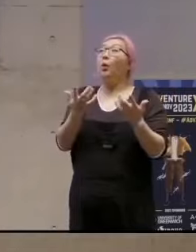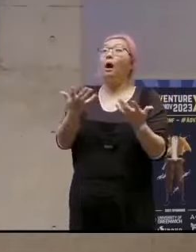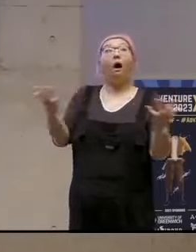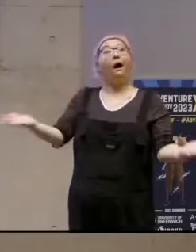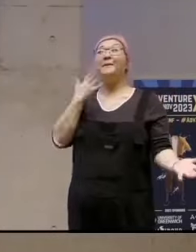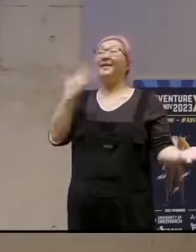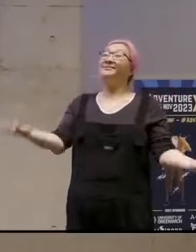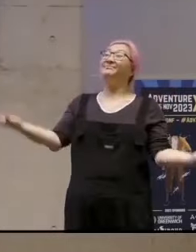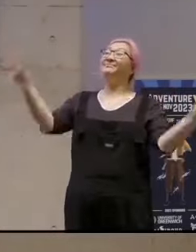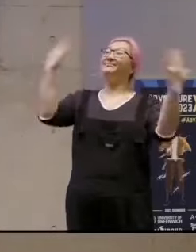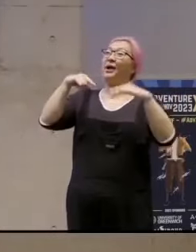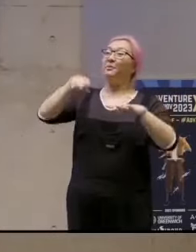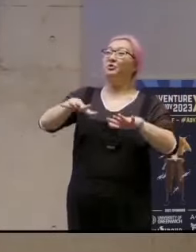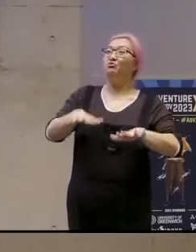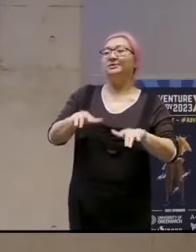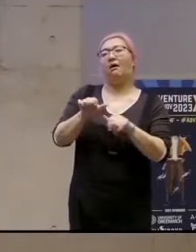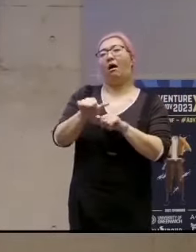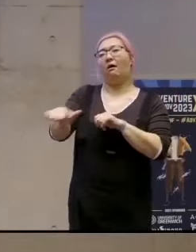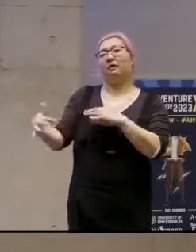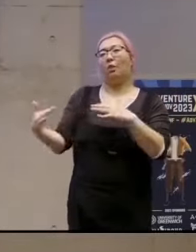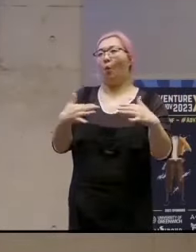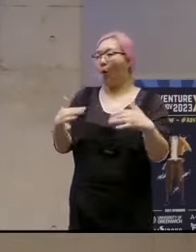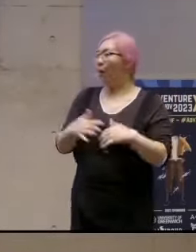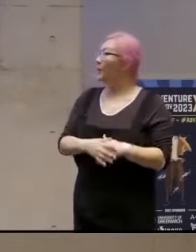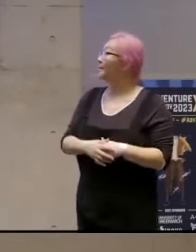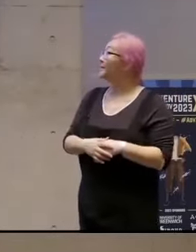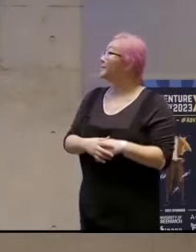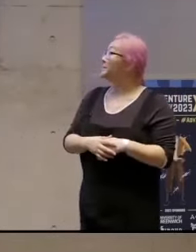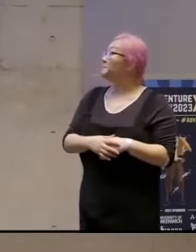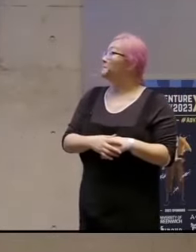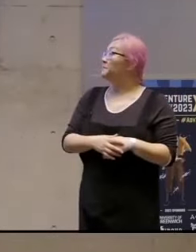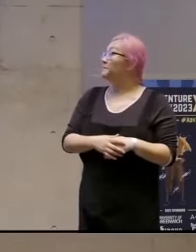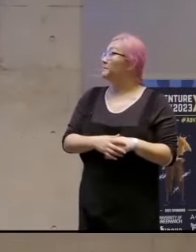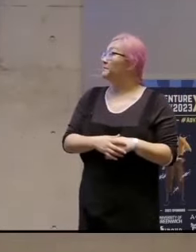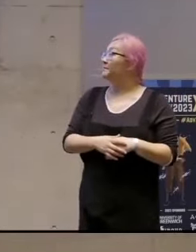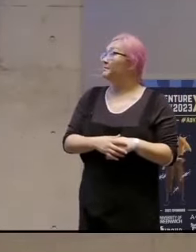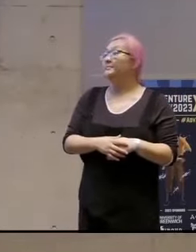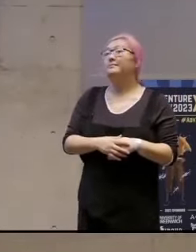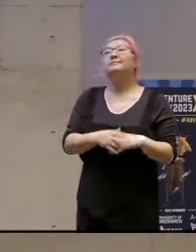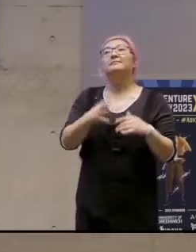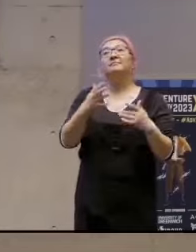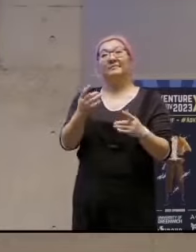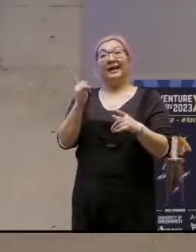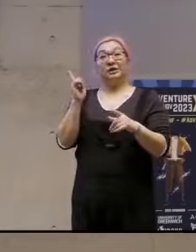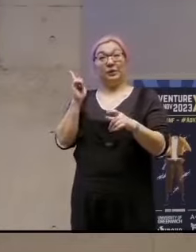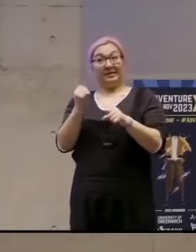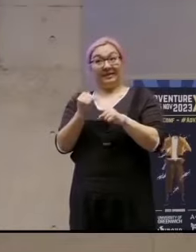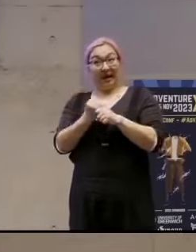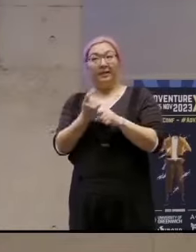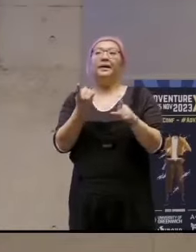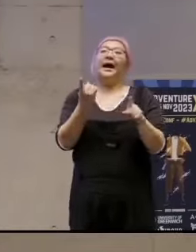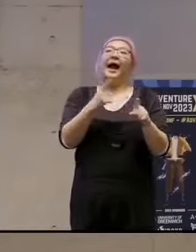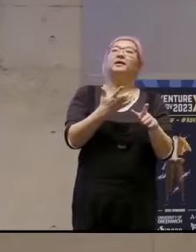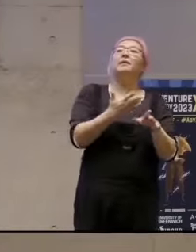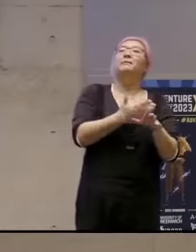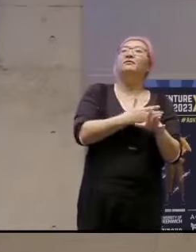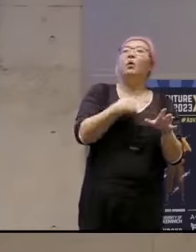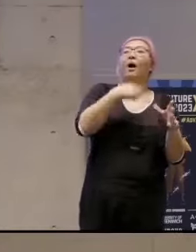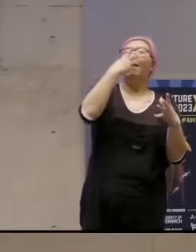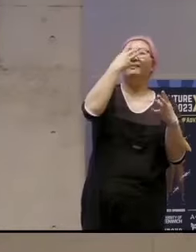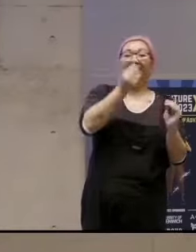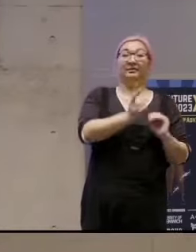that said, these are two games, so Before I Forget, like ignoring Avatar, Before I Forget and Windrush Tales are two